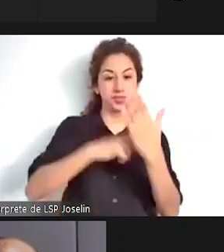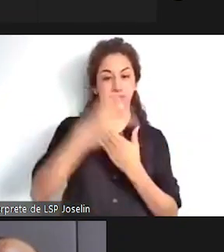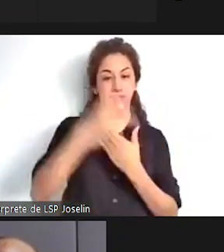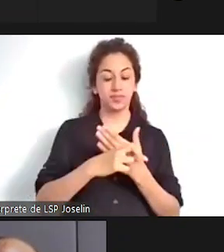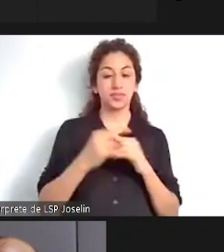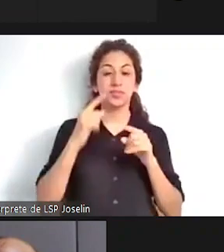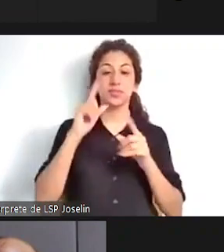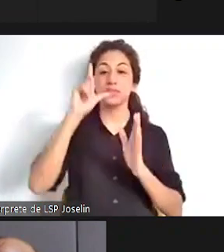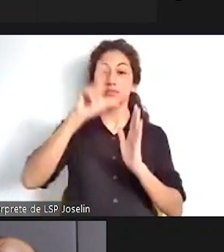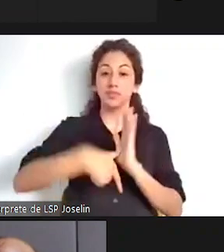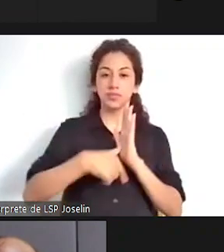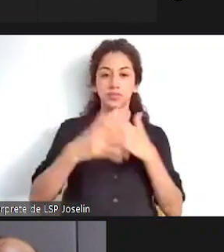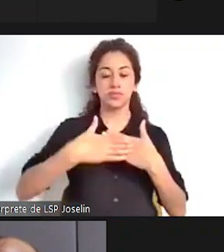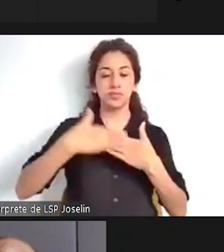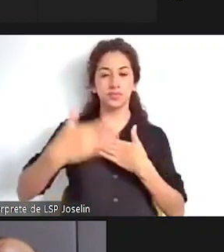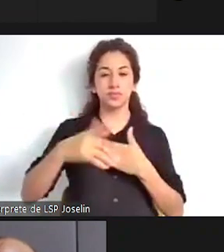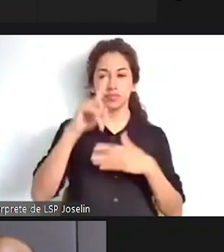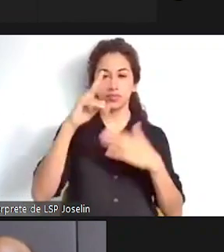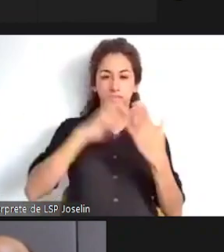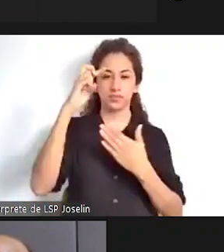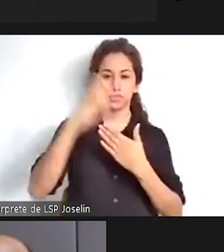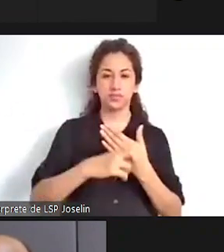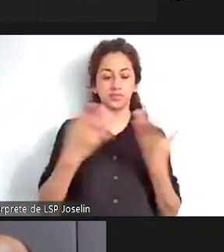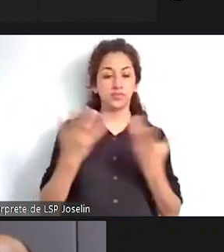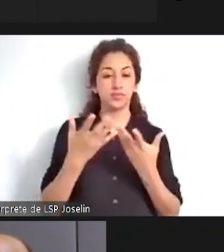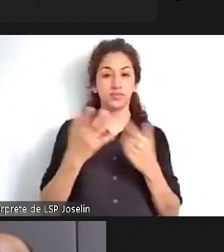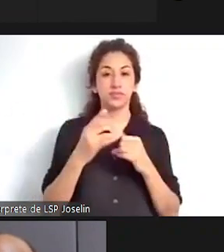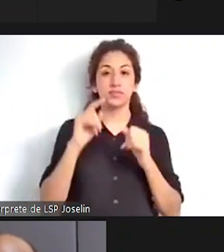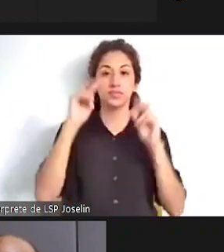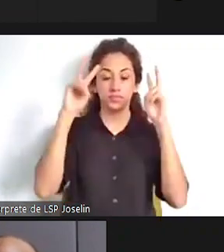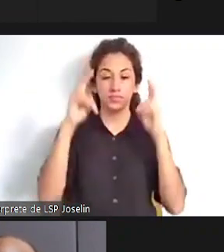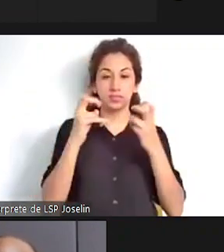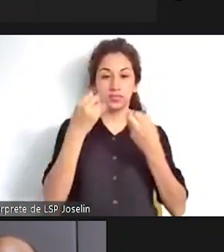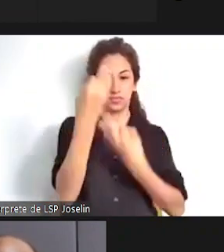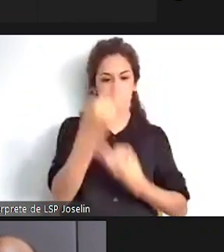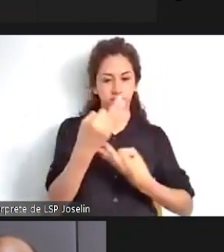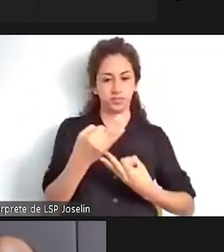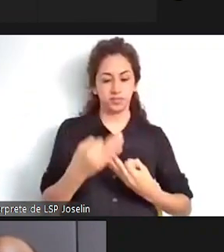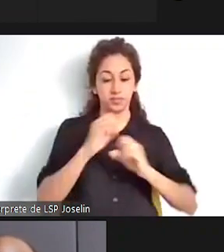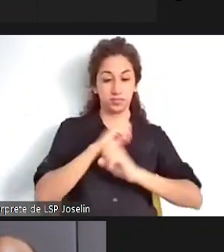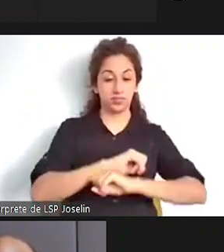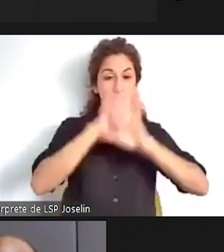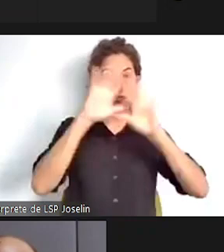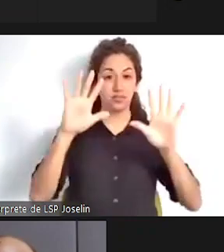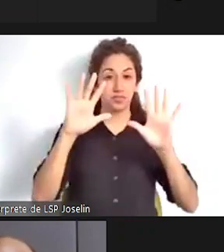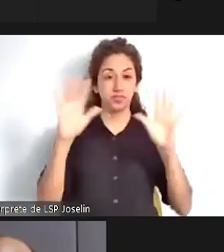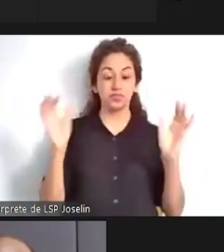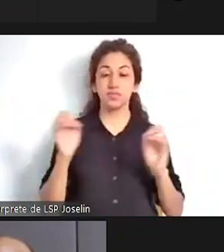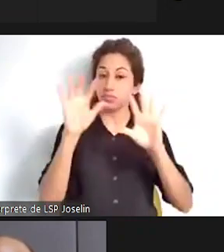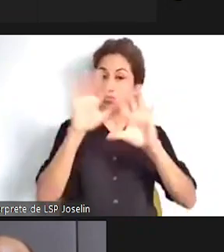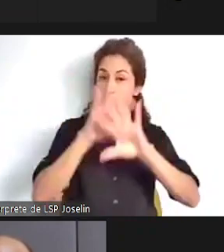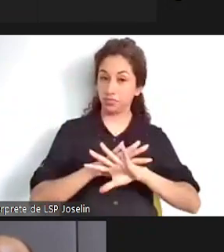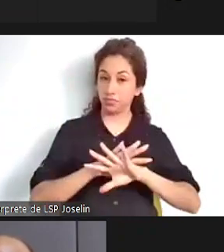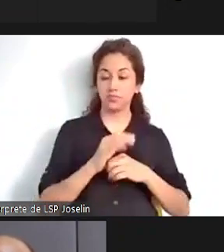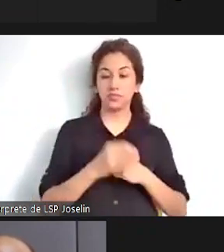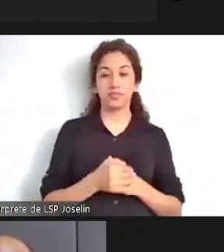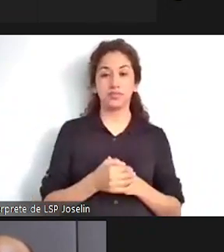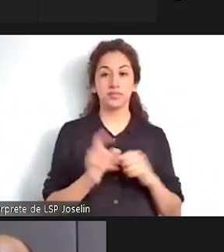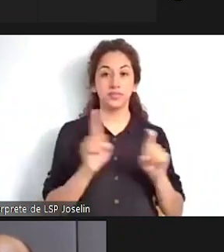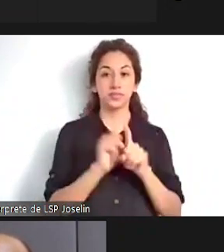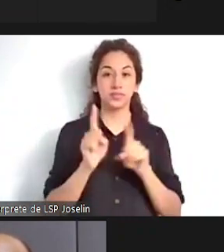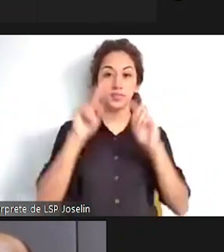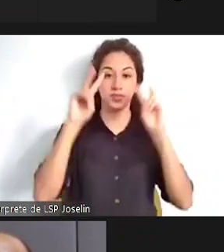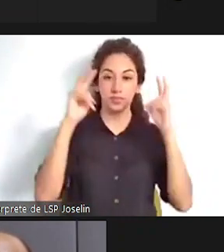thought and where should the national plan had to be directed and had to have a focus on the